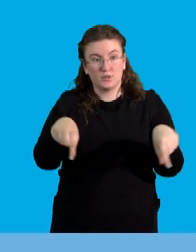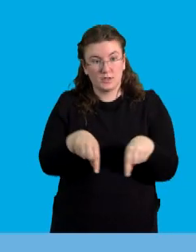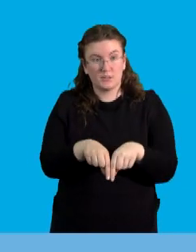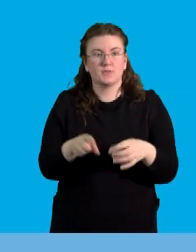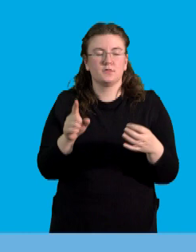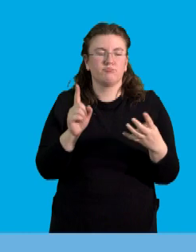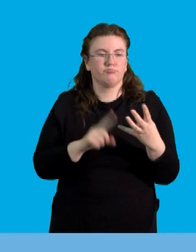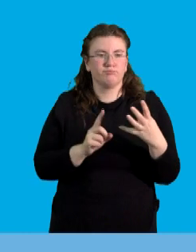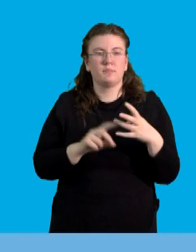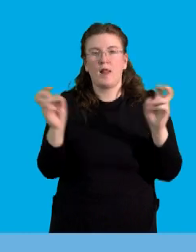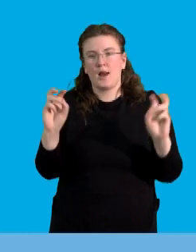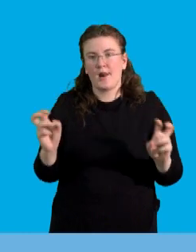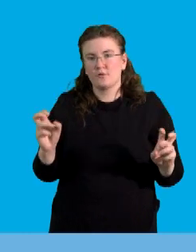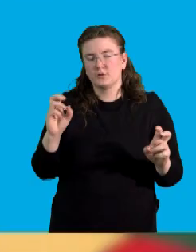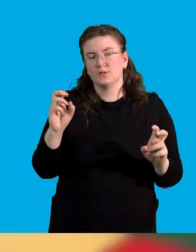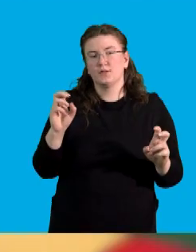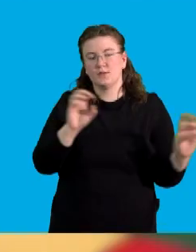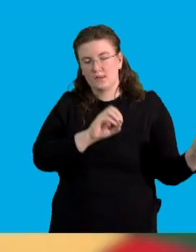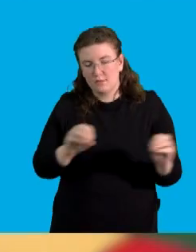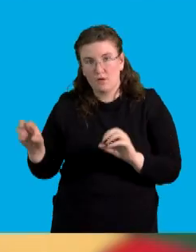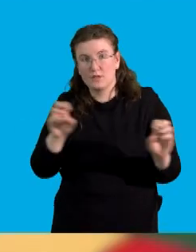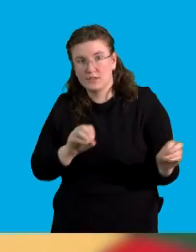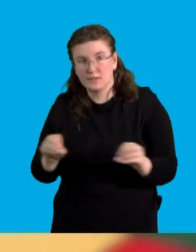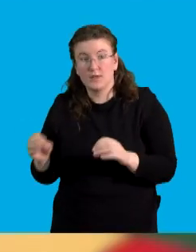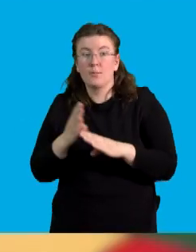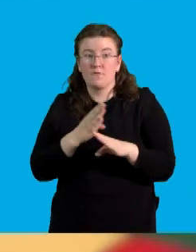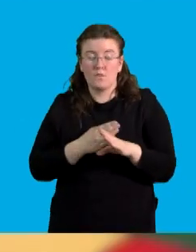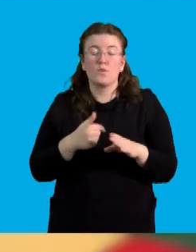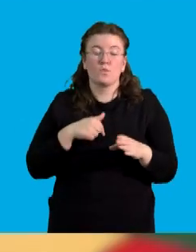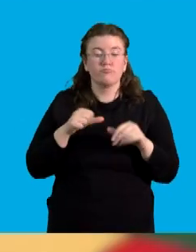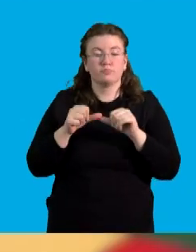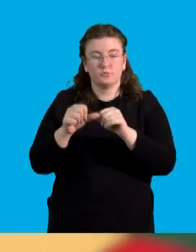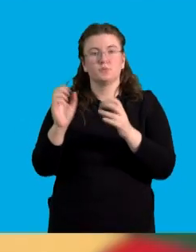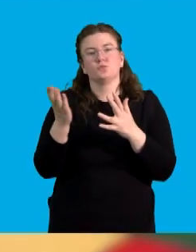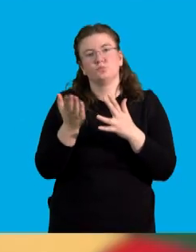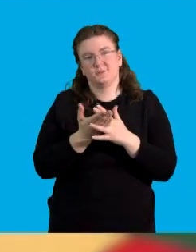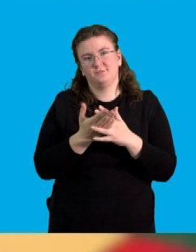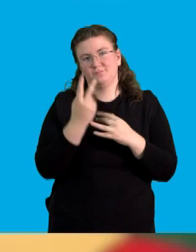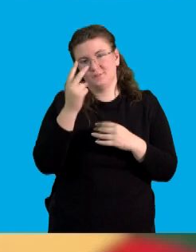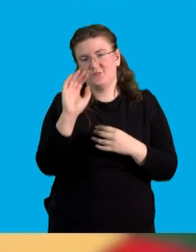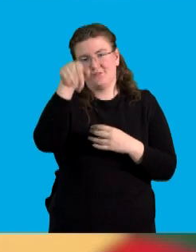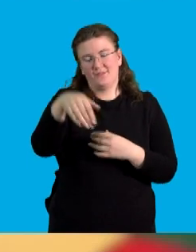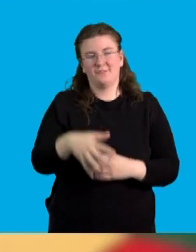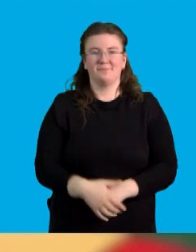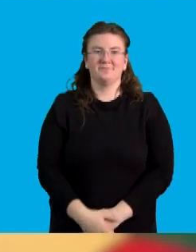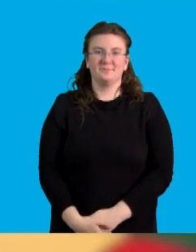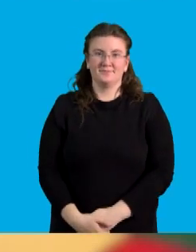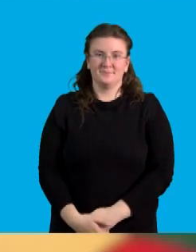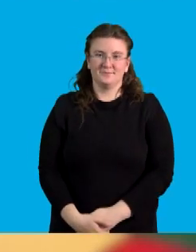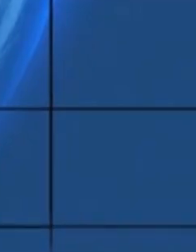before we jump to our first concept of the lesson, we're just going to quickly go for a short break, and I will see you just after this.